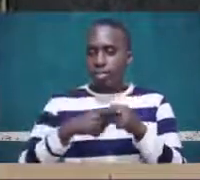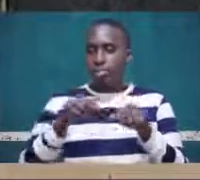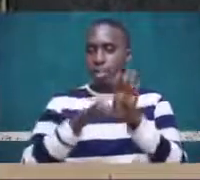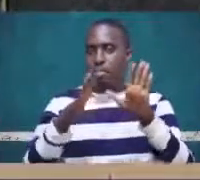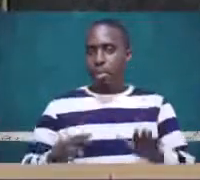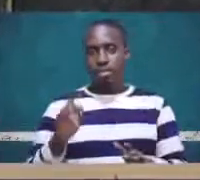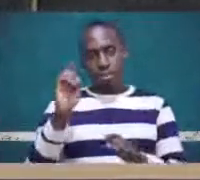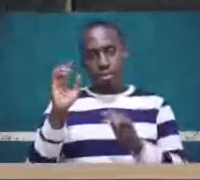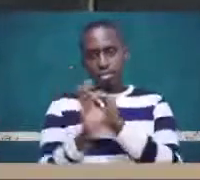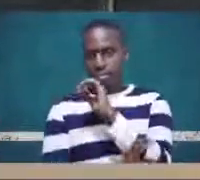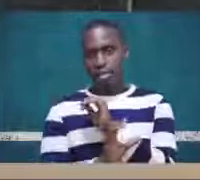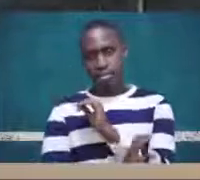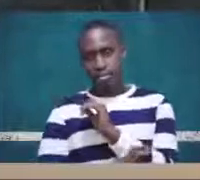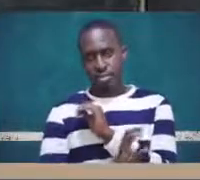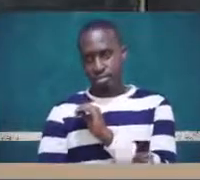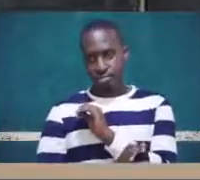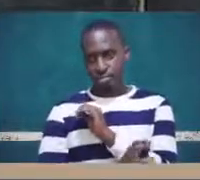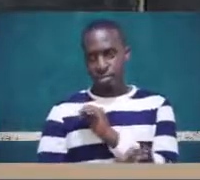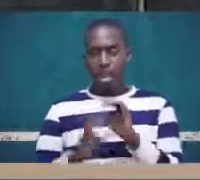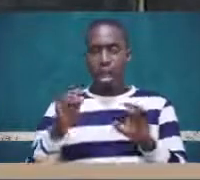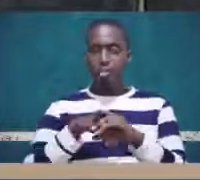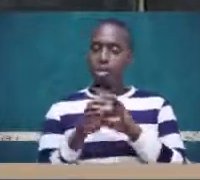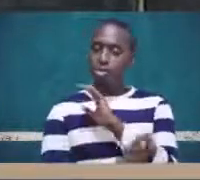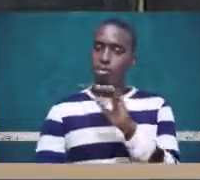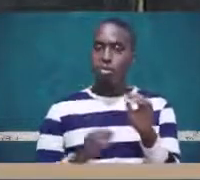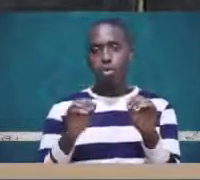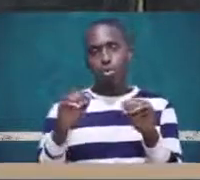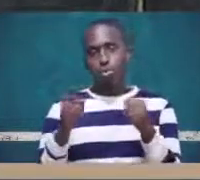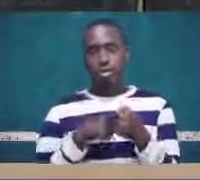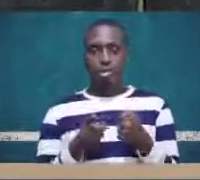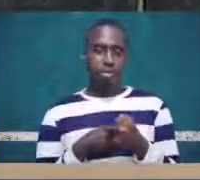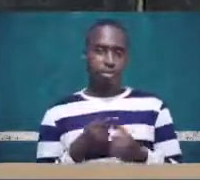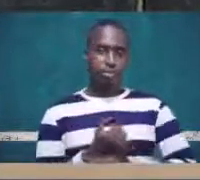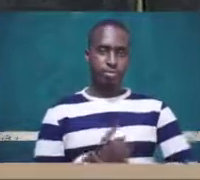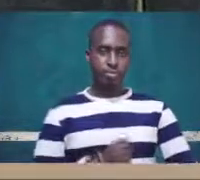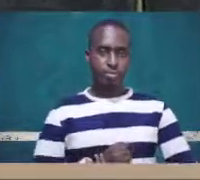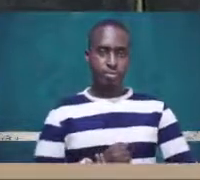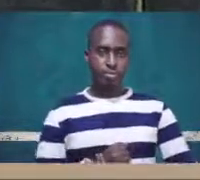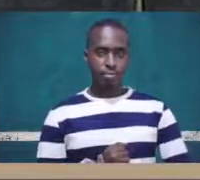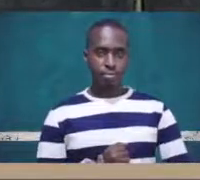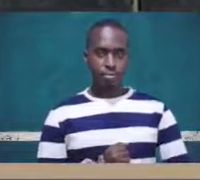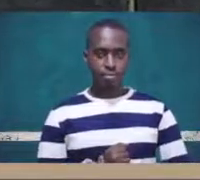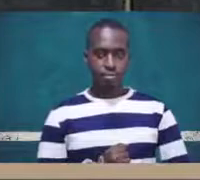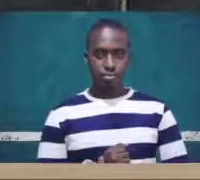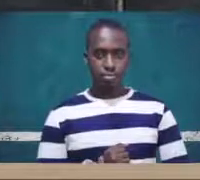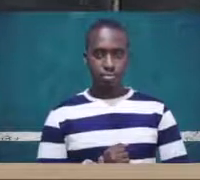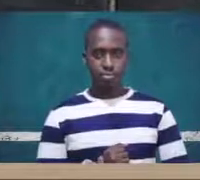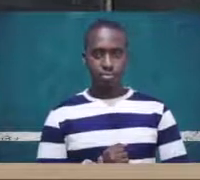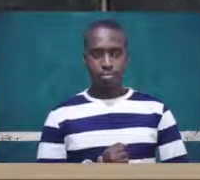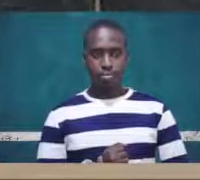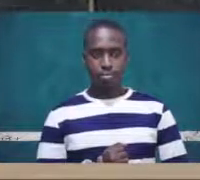is composed of 6 member countries. It is composed of